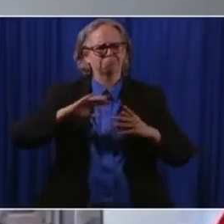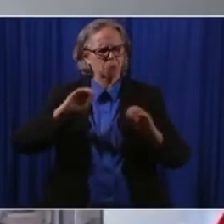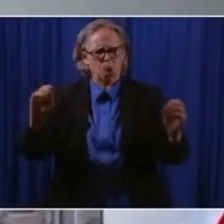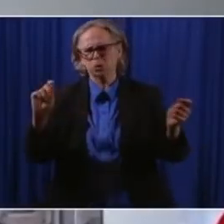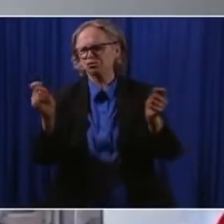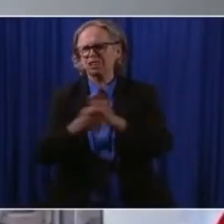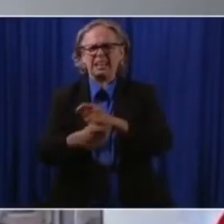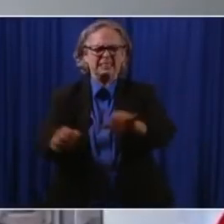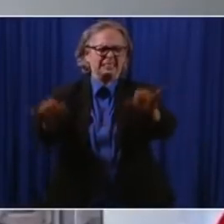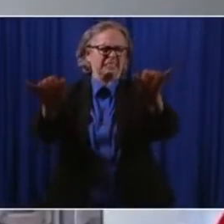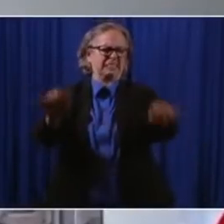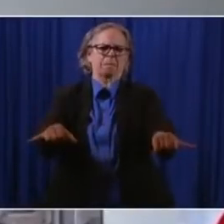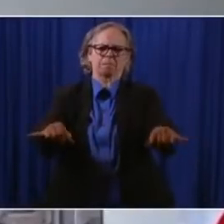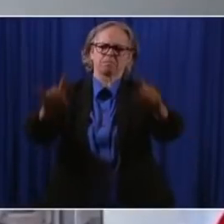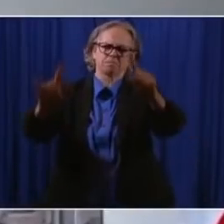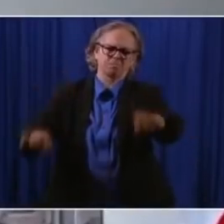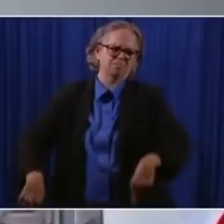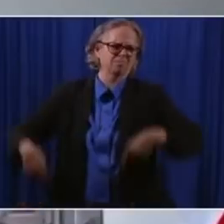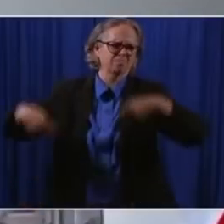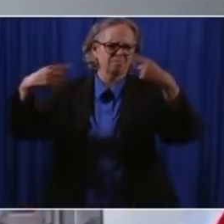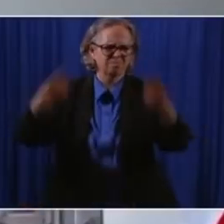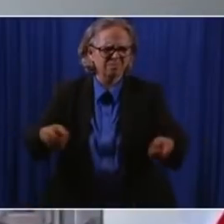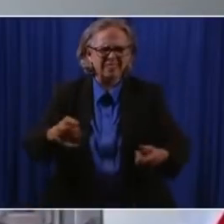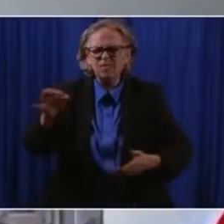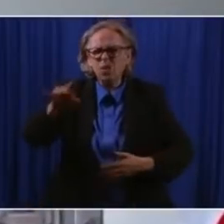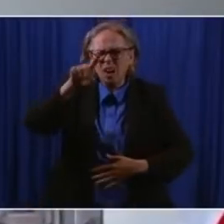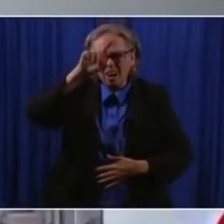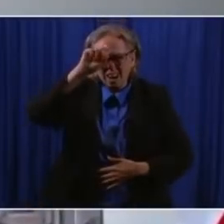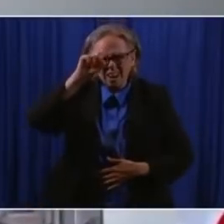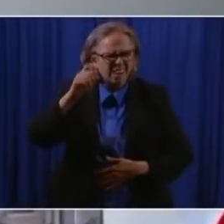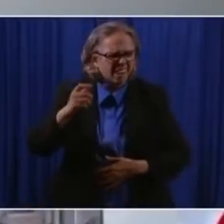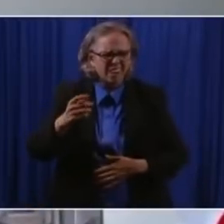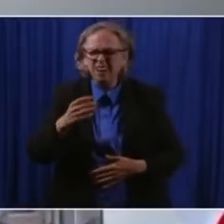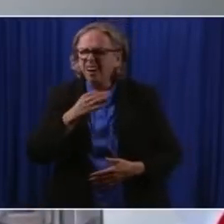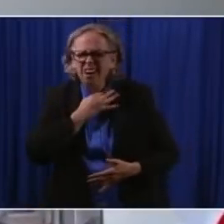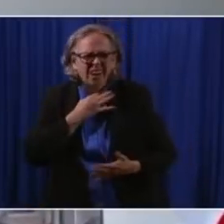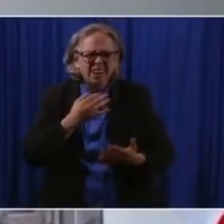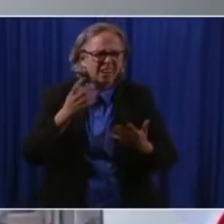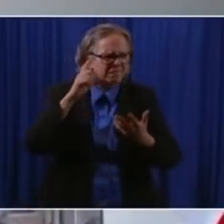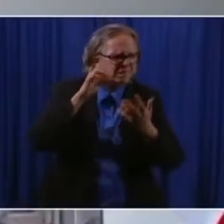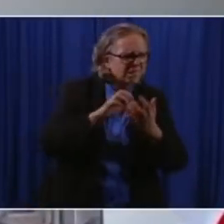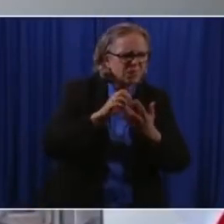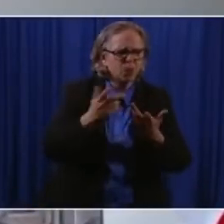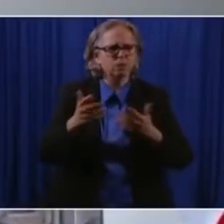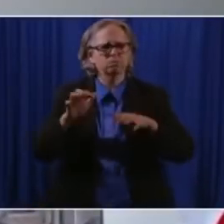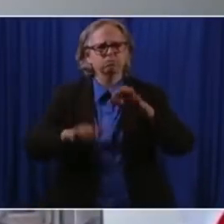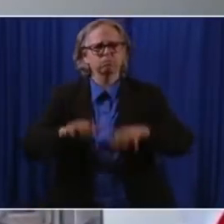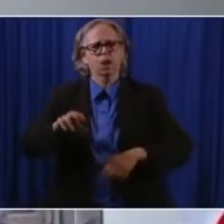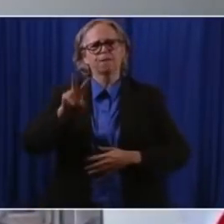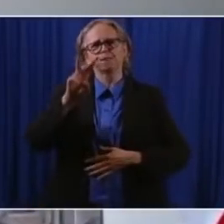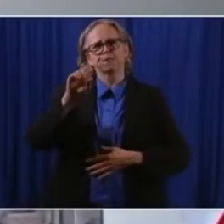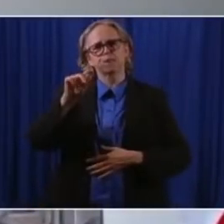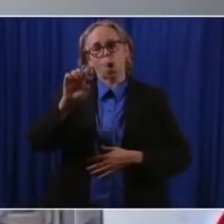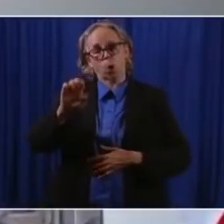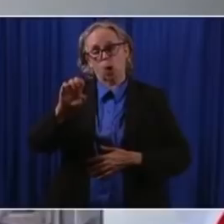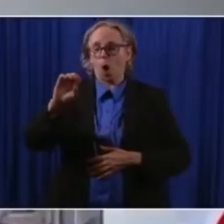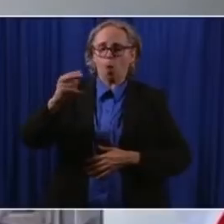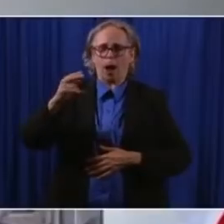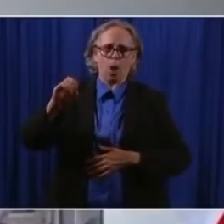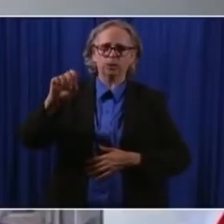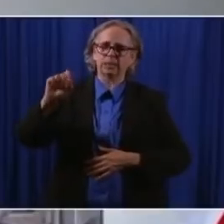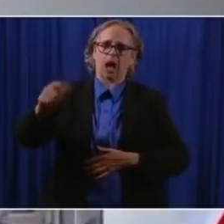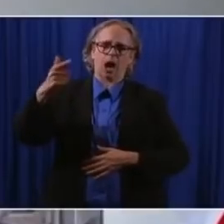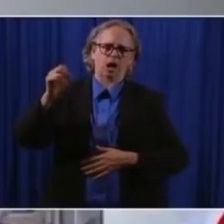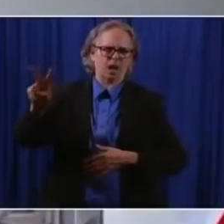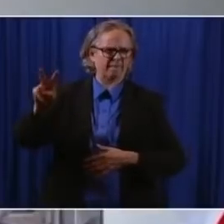you have questions though on any of this voting related information, go to voteohio.gov. And remember, this is something that I